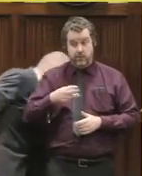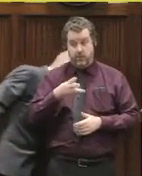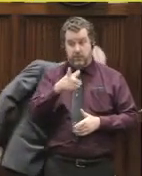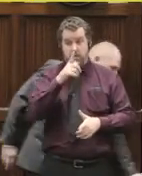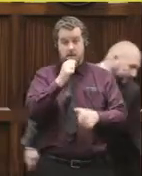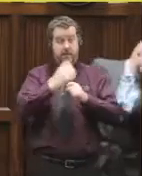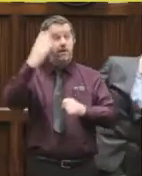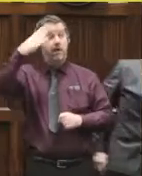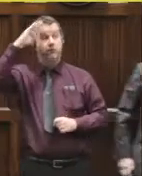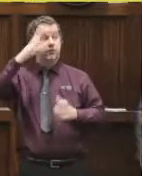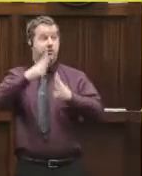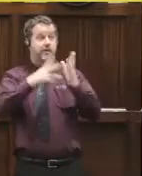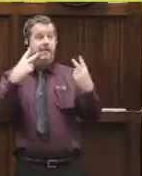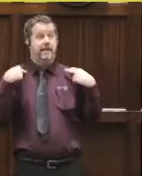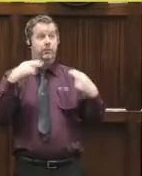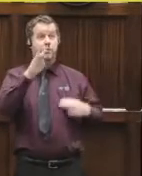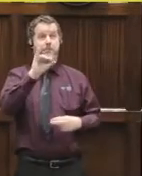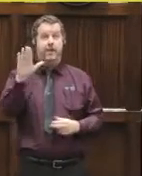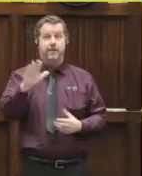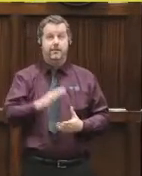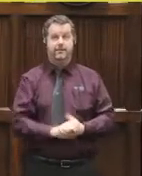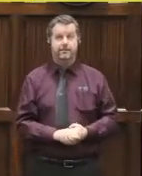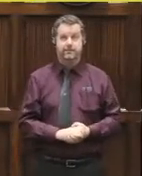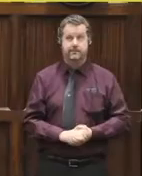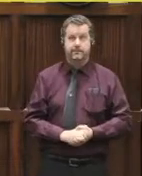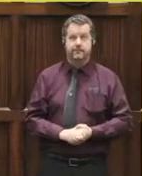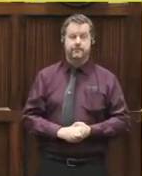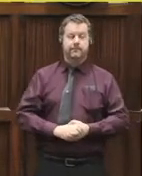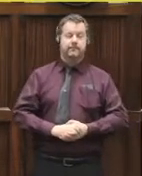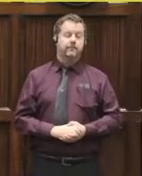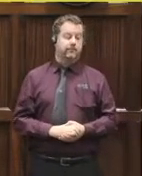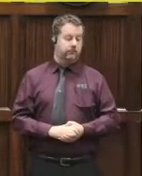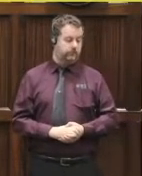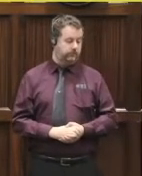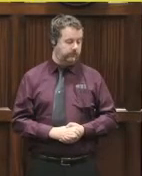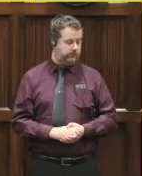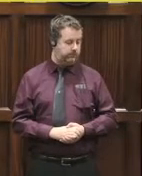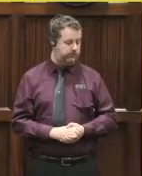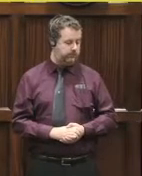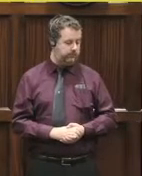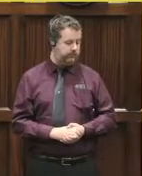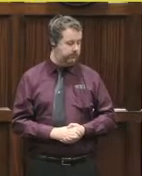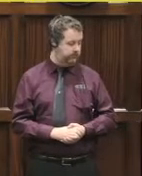of the Irish Sign Language Bill.